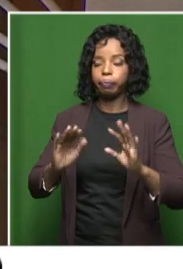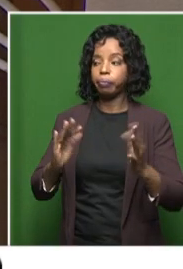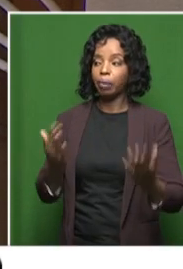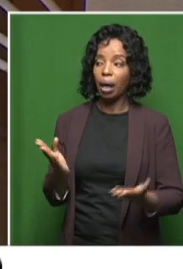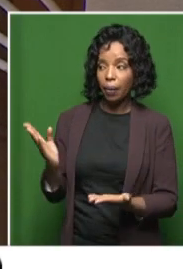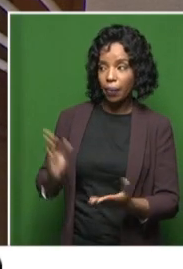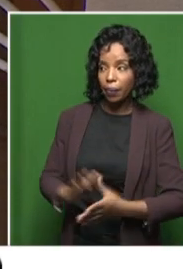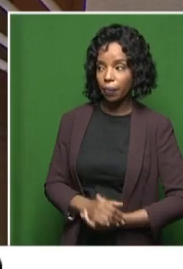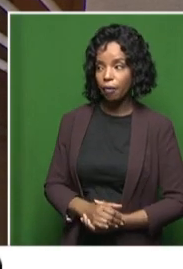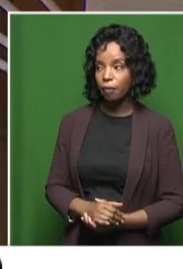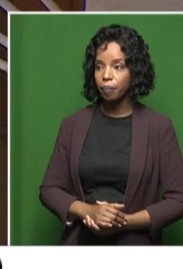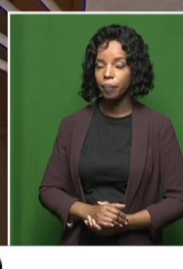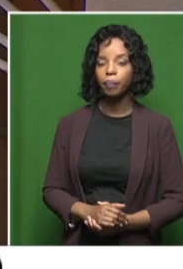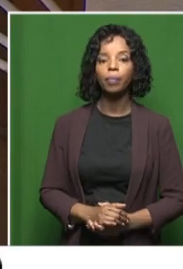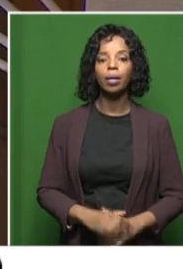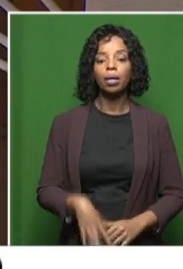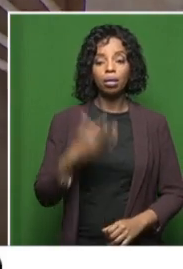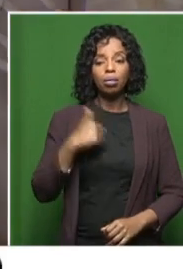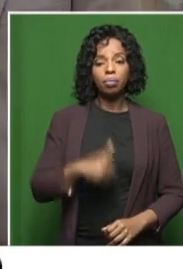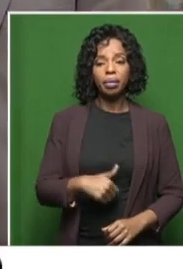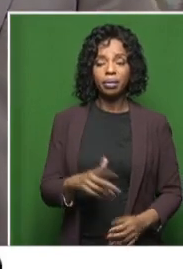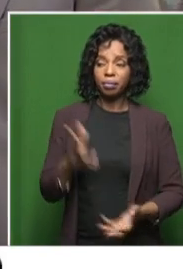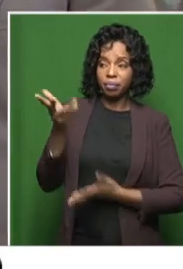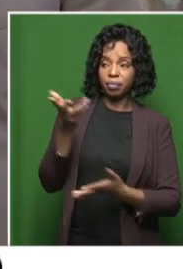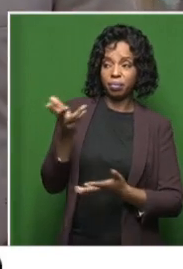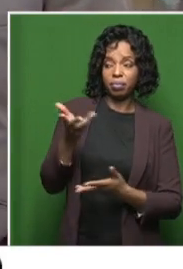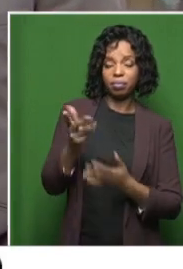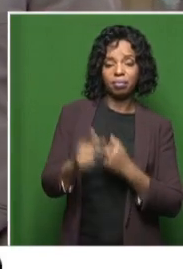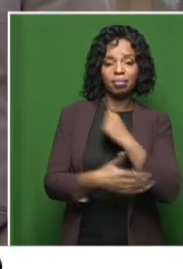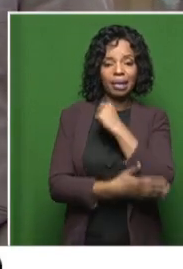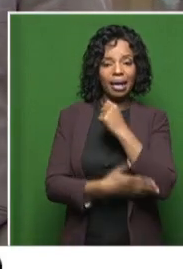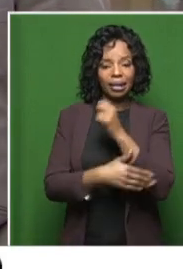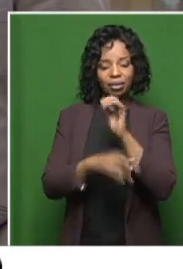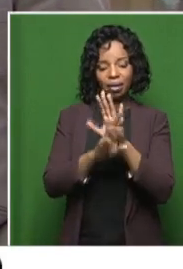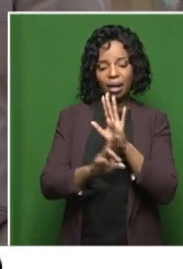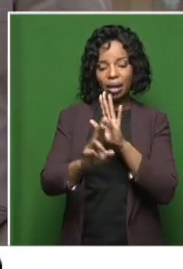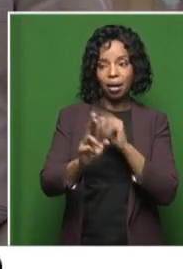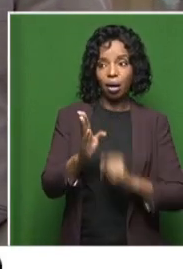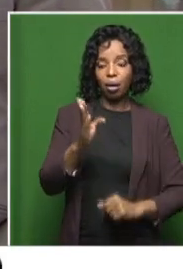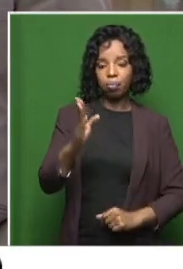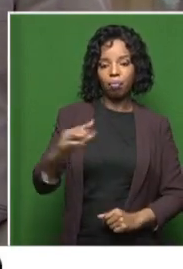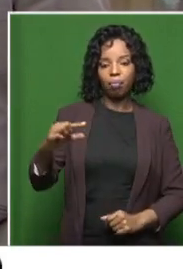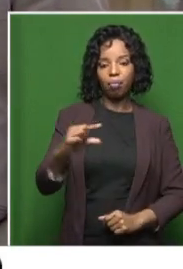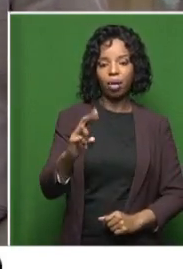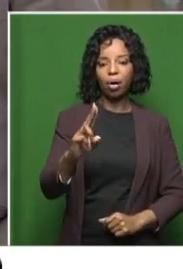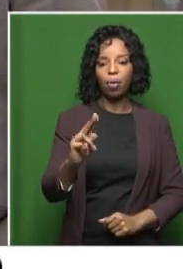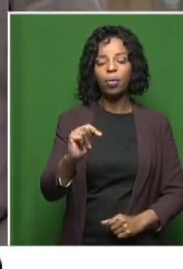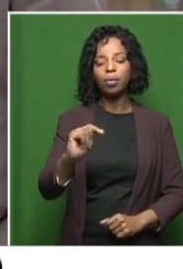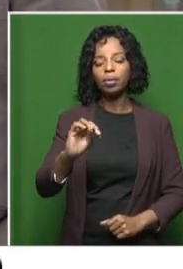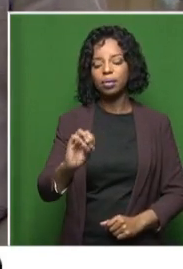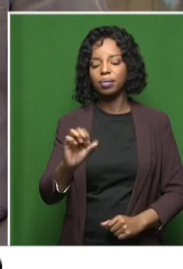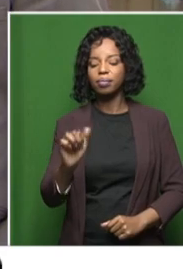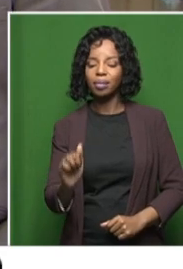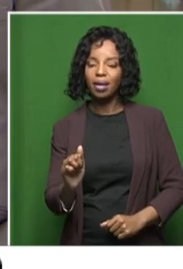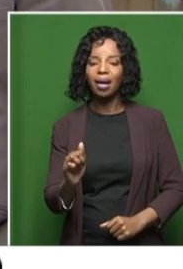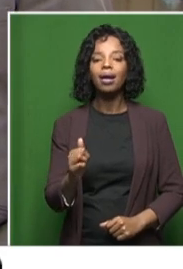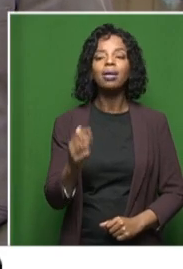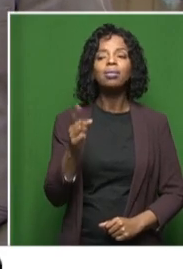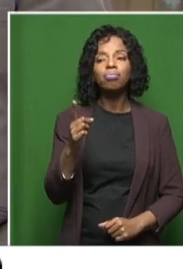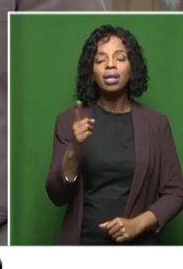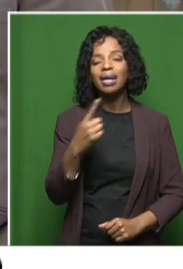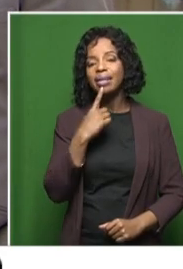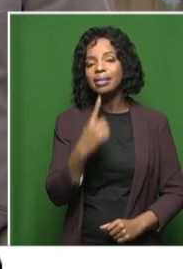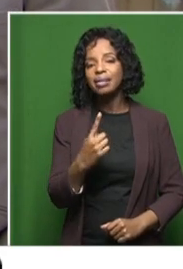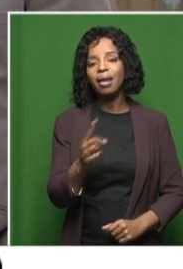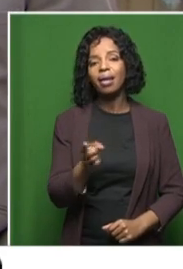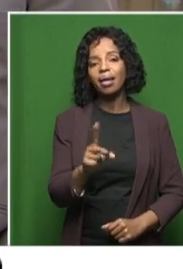South Africa's ambassador in Guinea-Bissau, Ambassador Mbete, he was very clear about the issue of security, stating categorically,